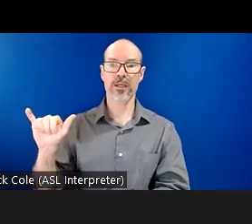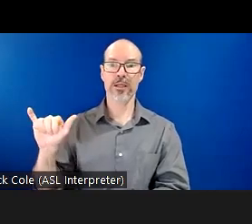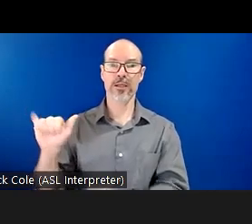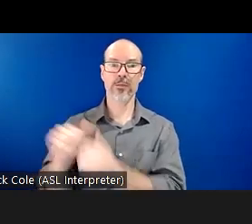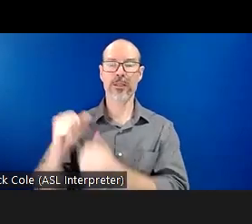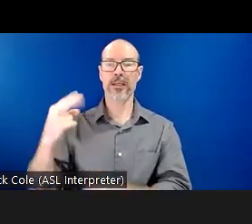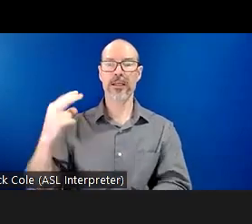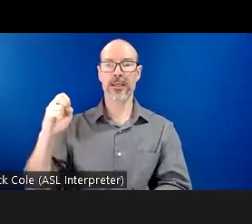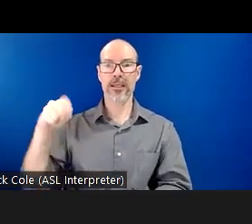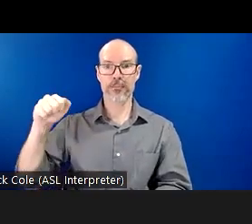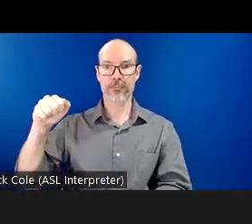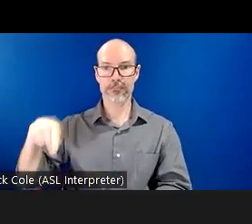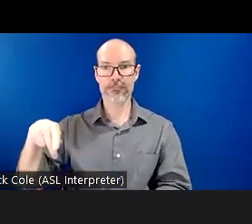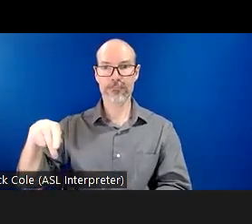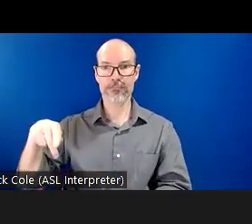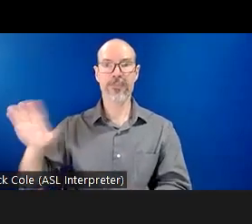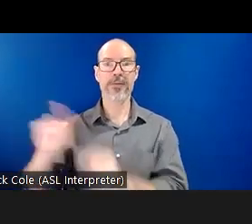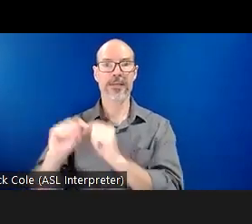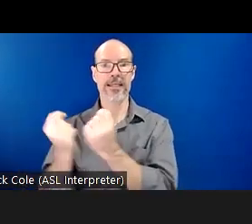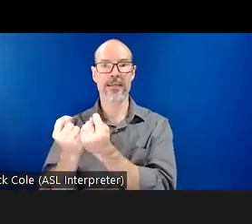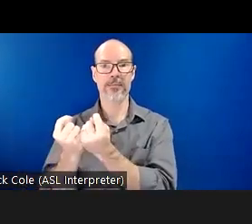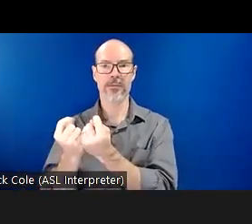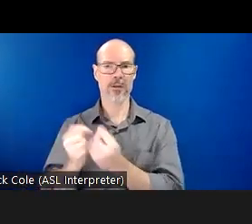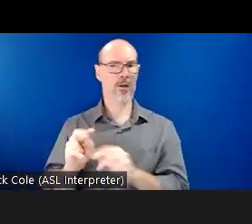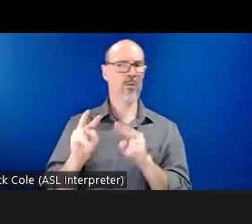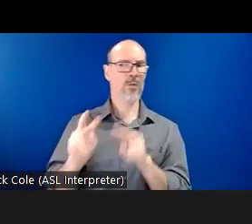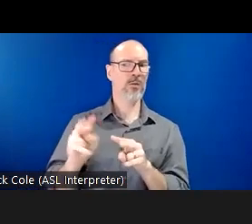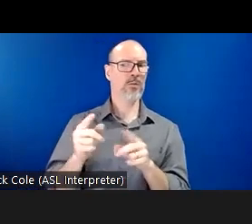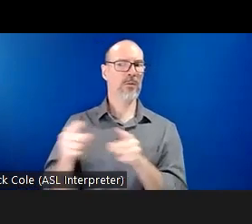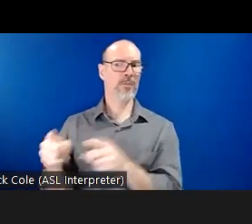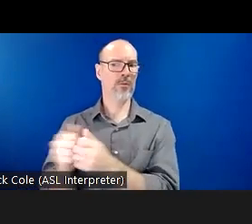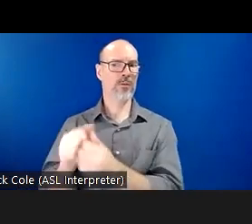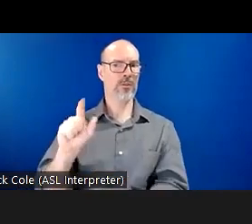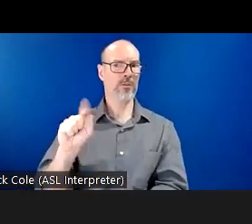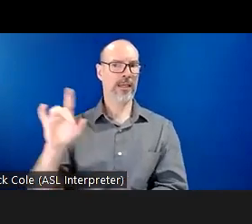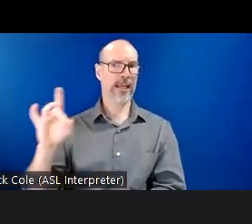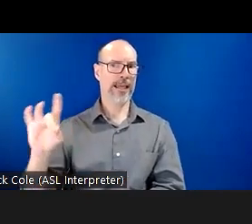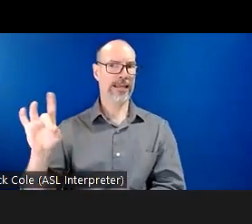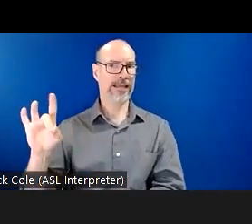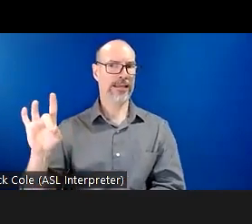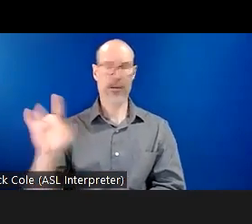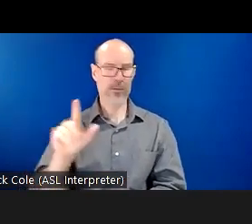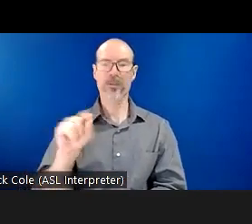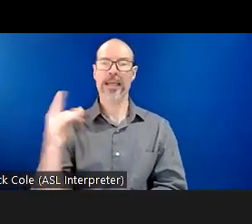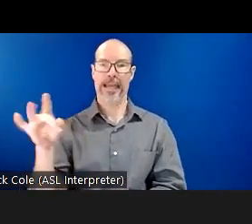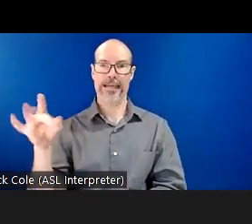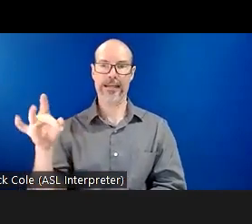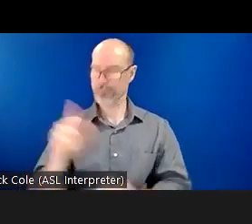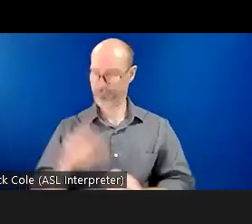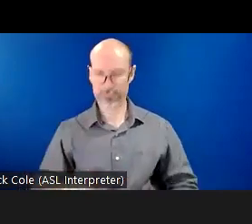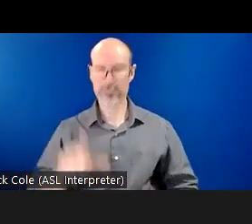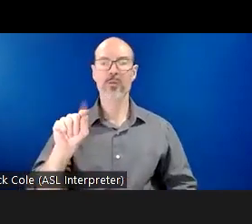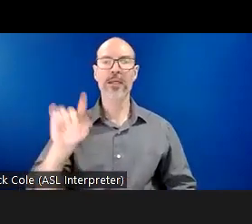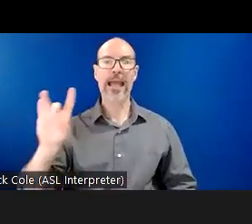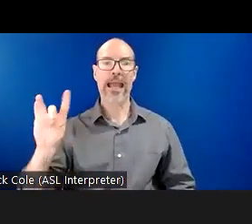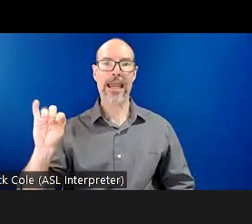20-80, and that is part of why we included that measure to allow municipalities to apply and order off of that